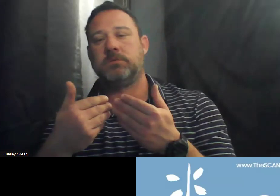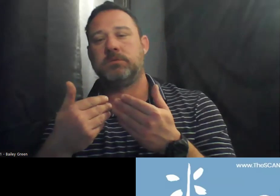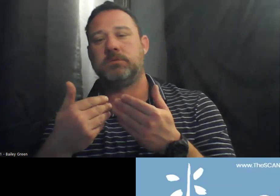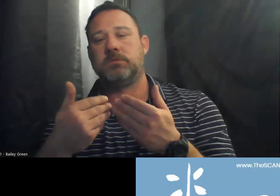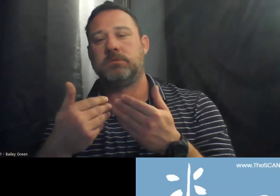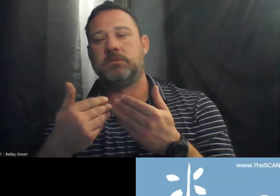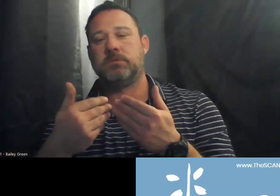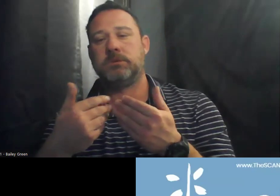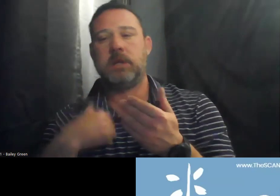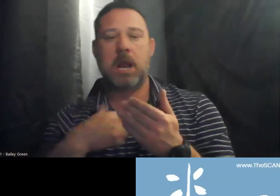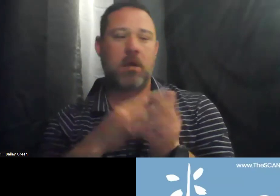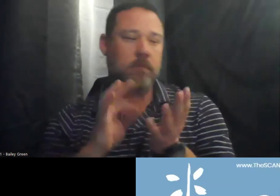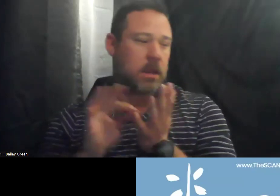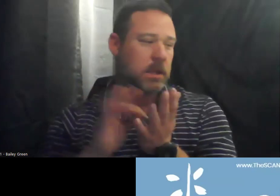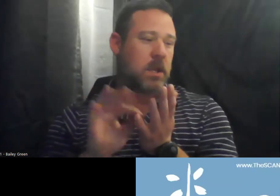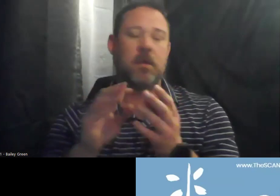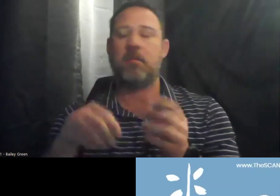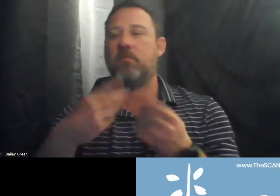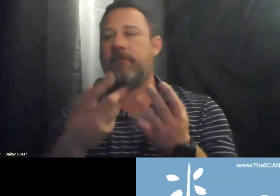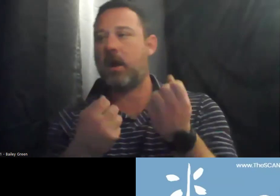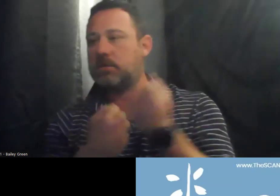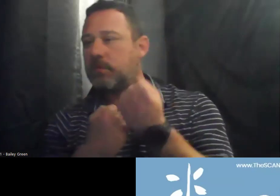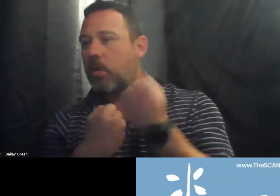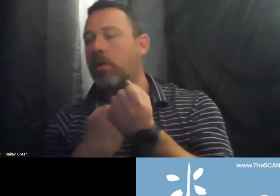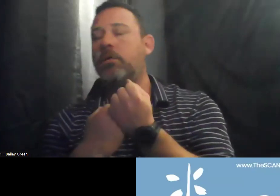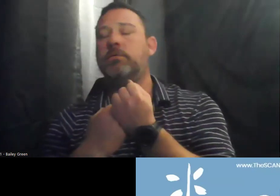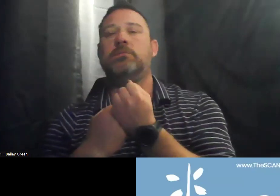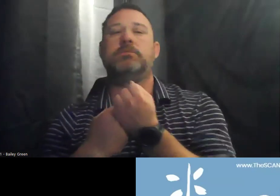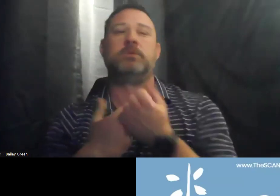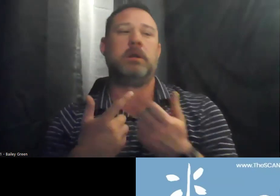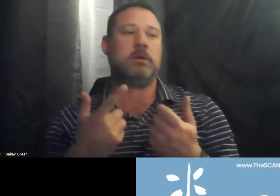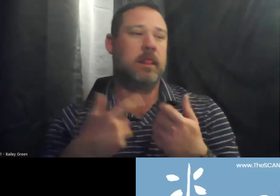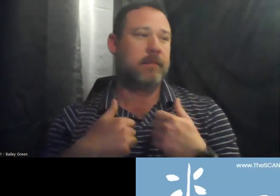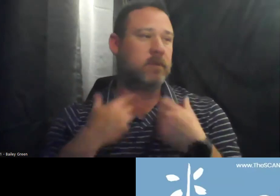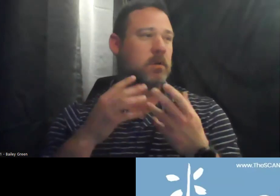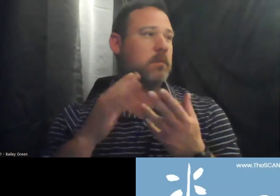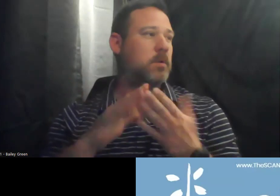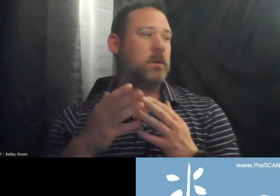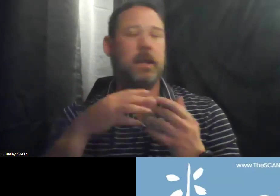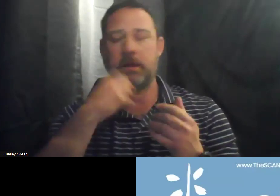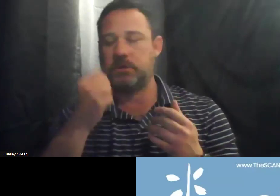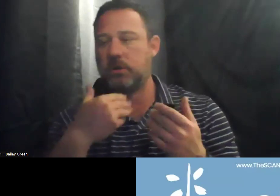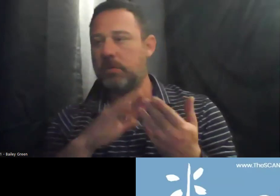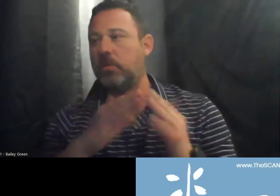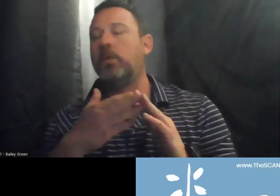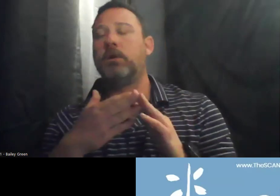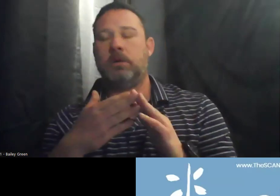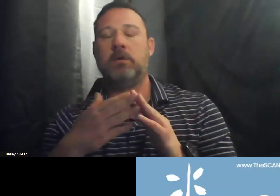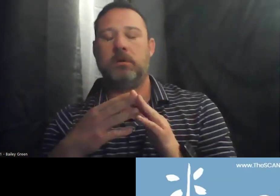you know, in our Medicaid, and providing the supports needed to live in community, age well in community,